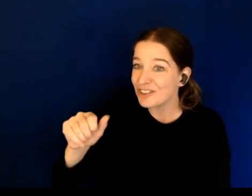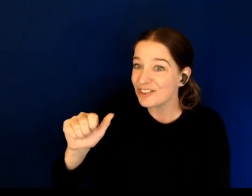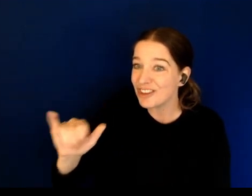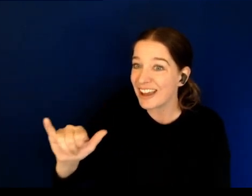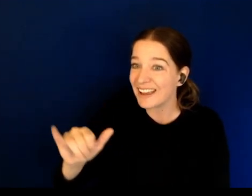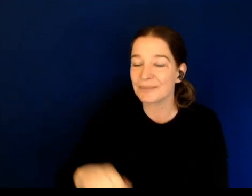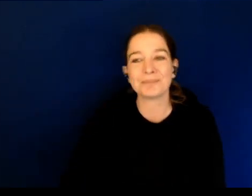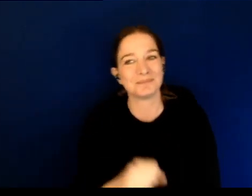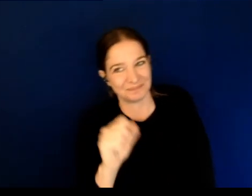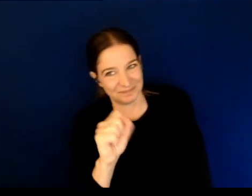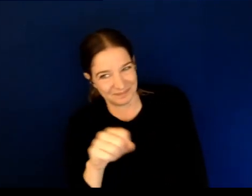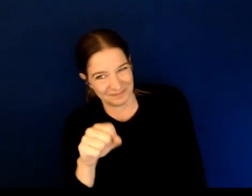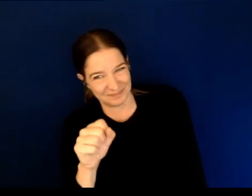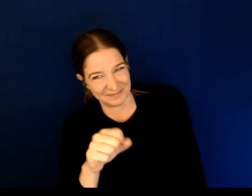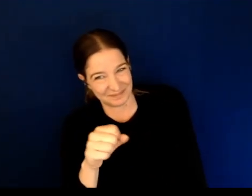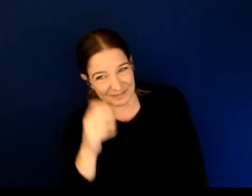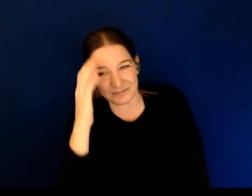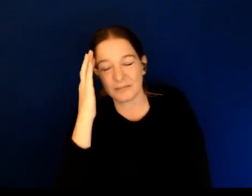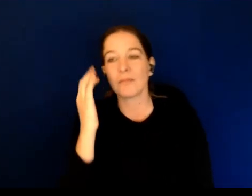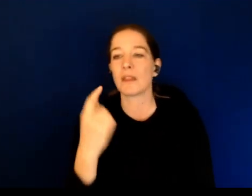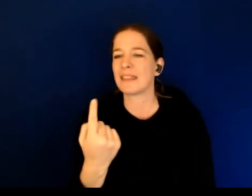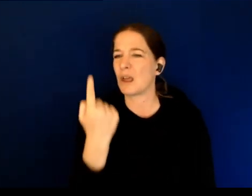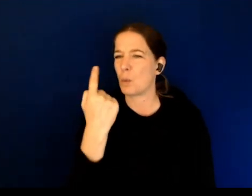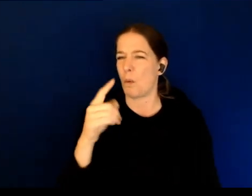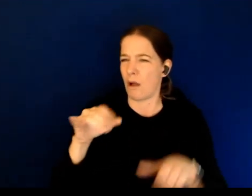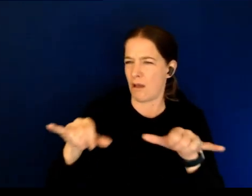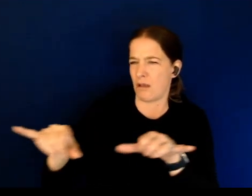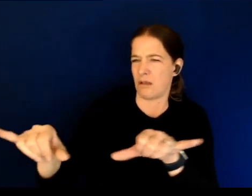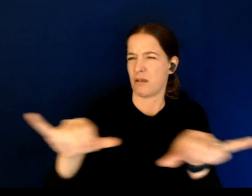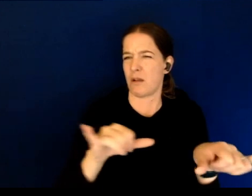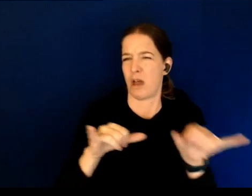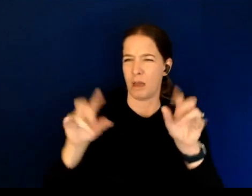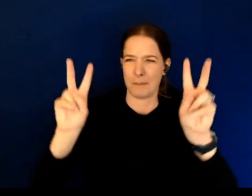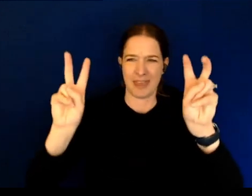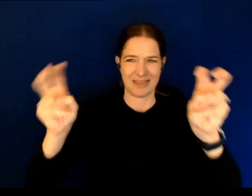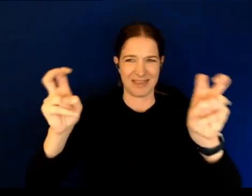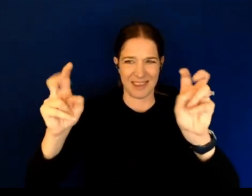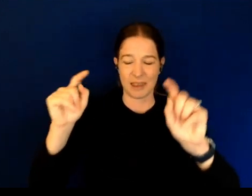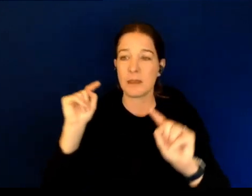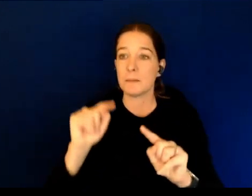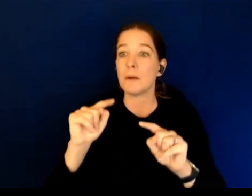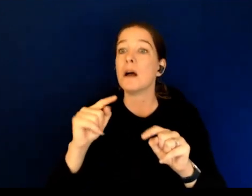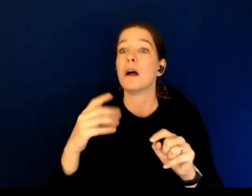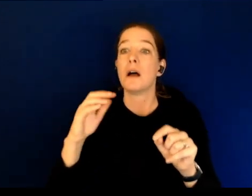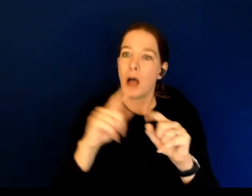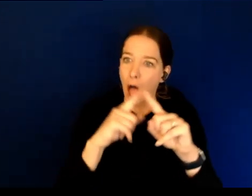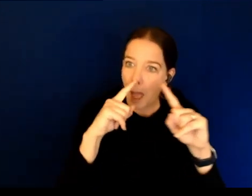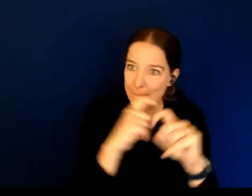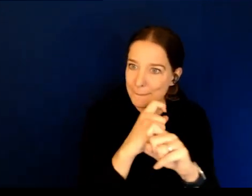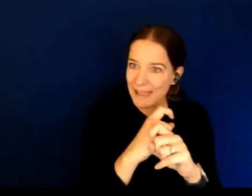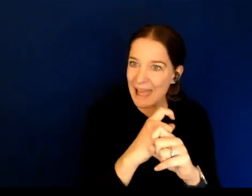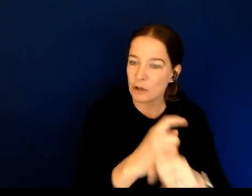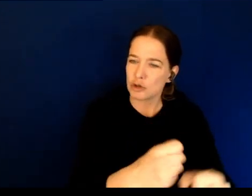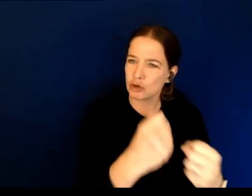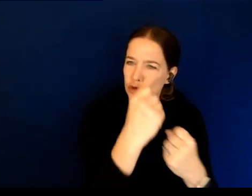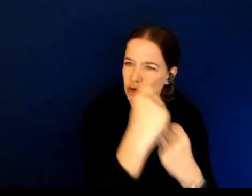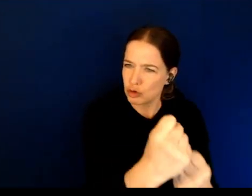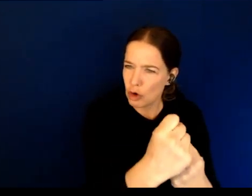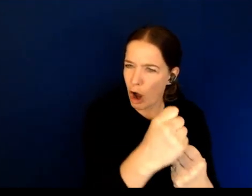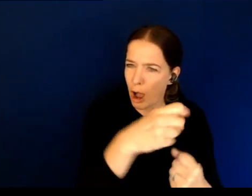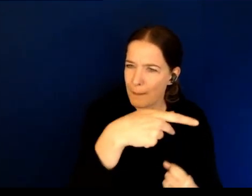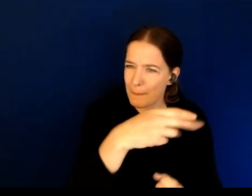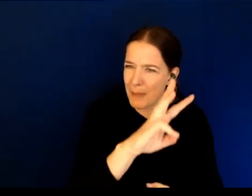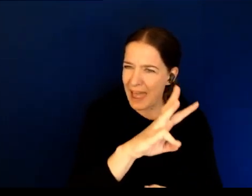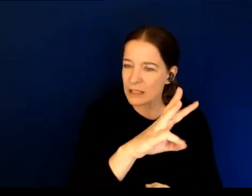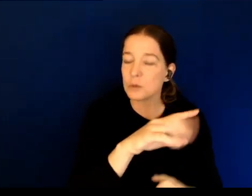it really did. I think the one continuous theme here is complex and strong passwords as well as